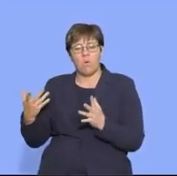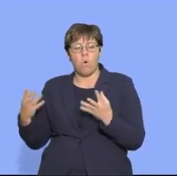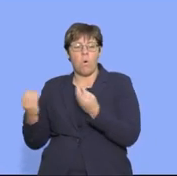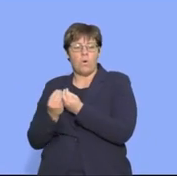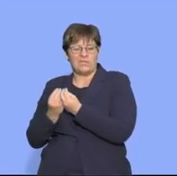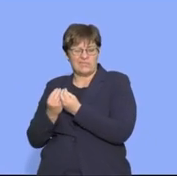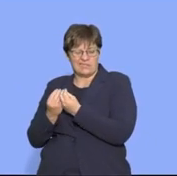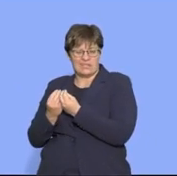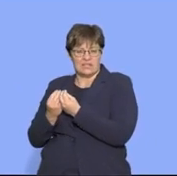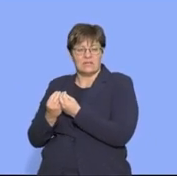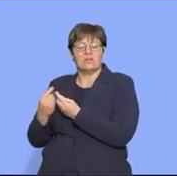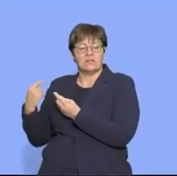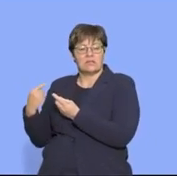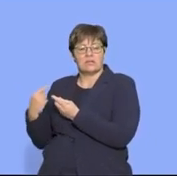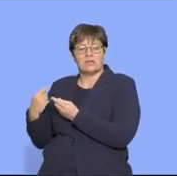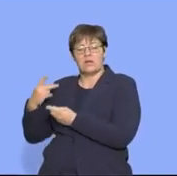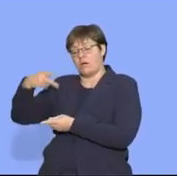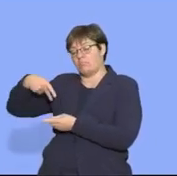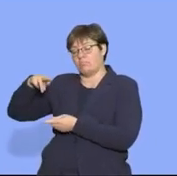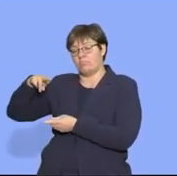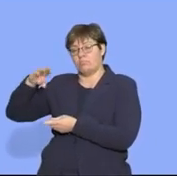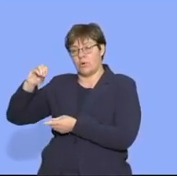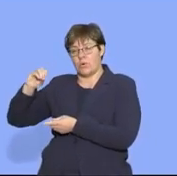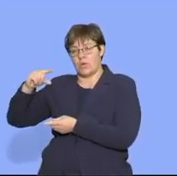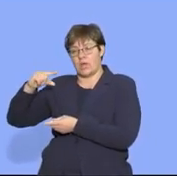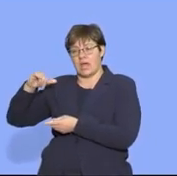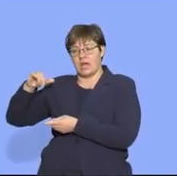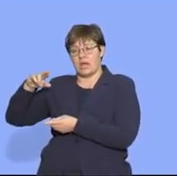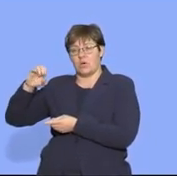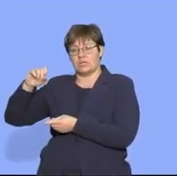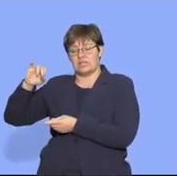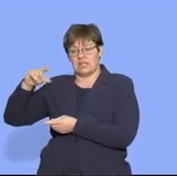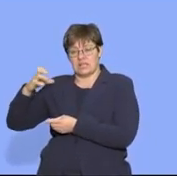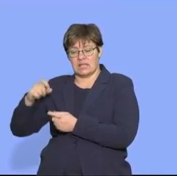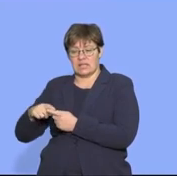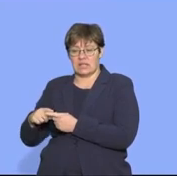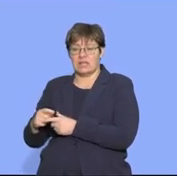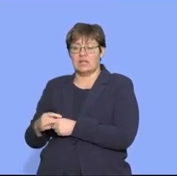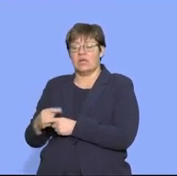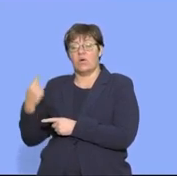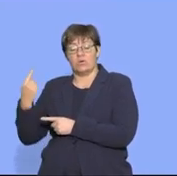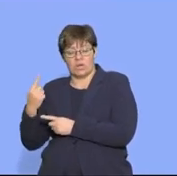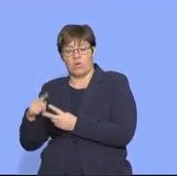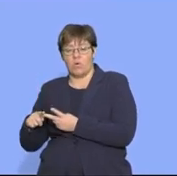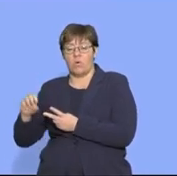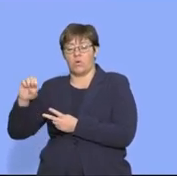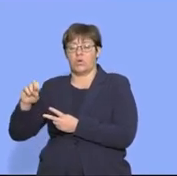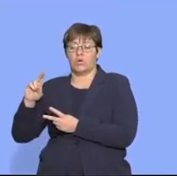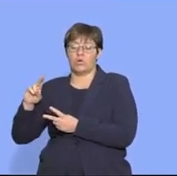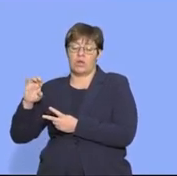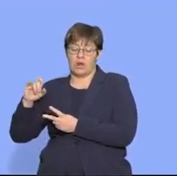the animals or all of the organisms were either prokaryotic, unicellular, or they